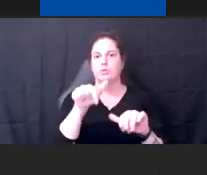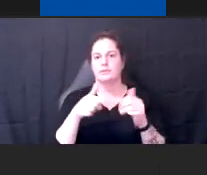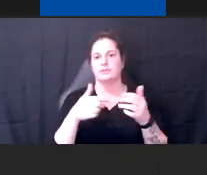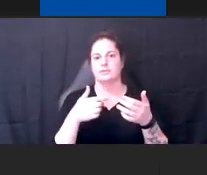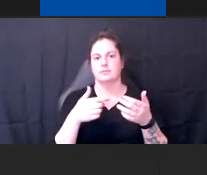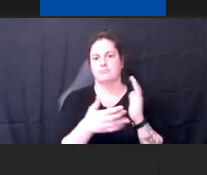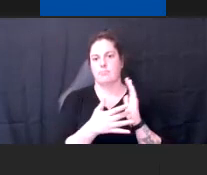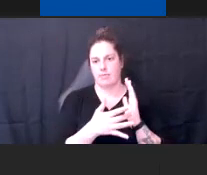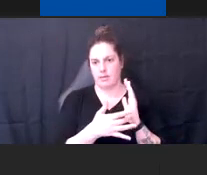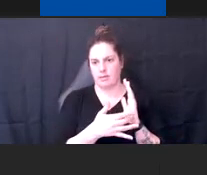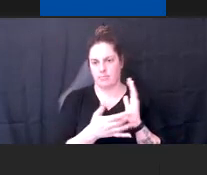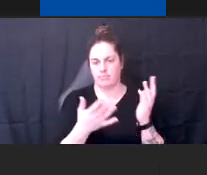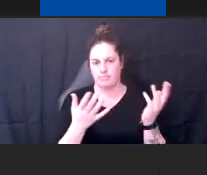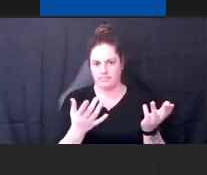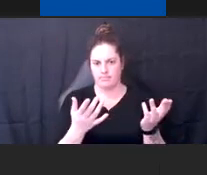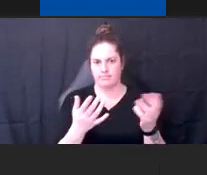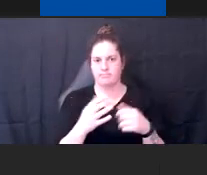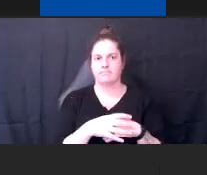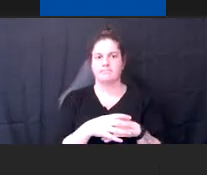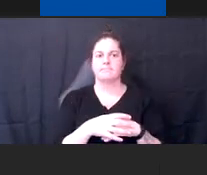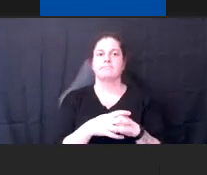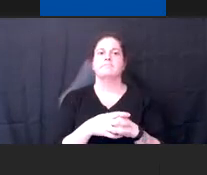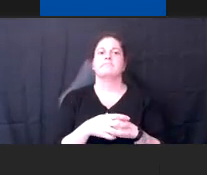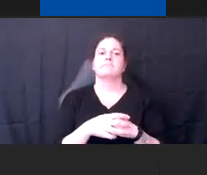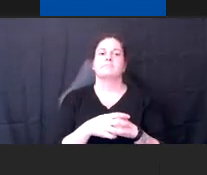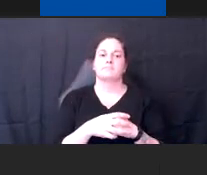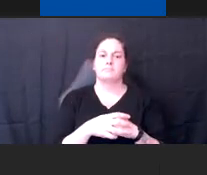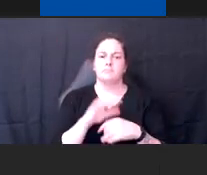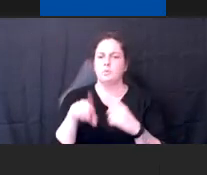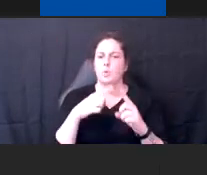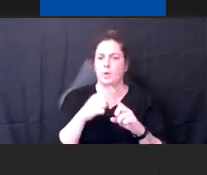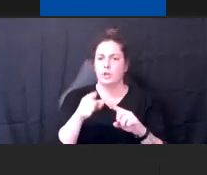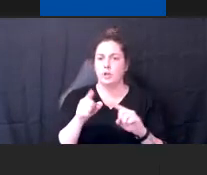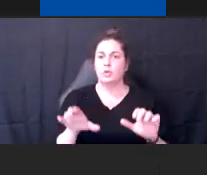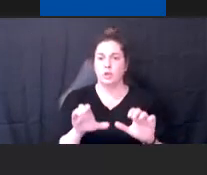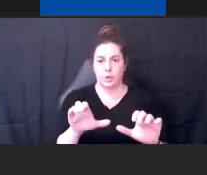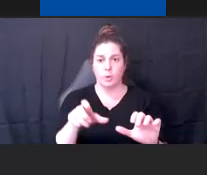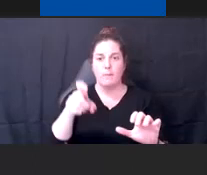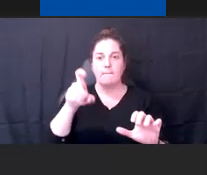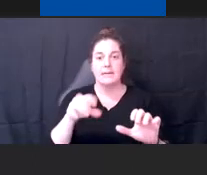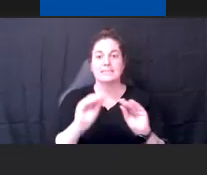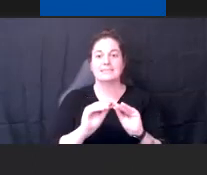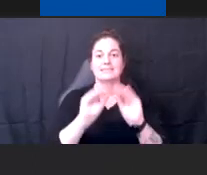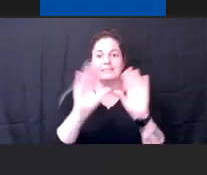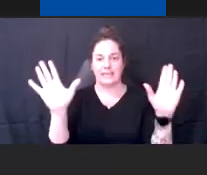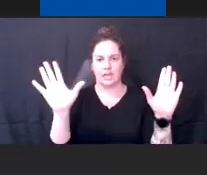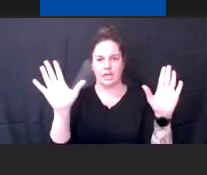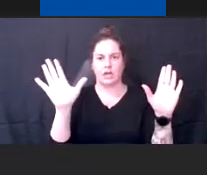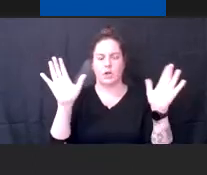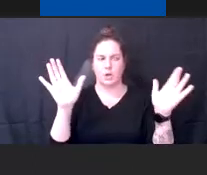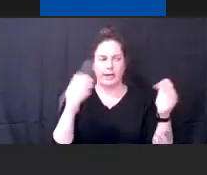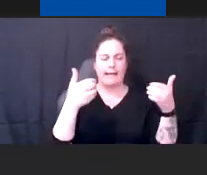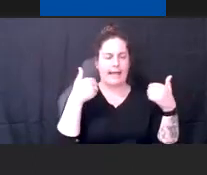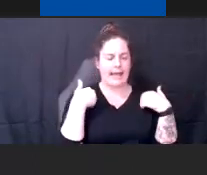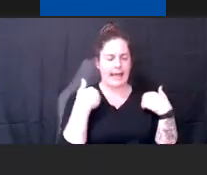When you perform a dimensional analysis, um, you have to be very clear about, well, what unit do I have and